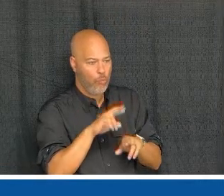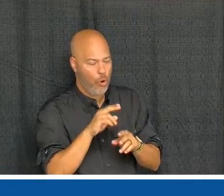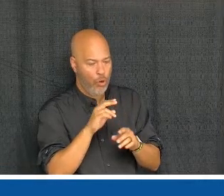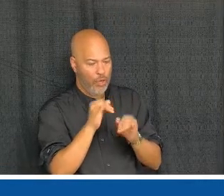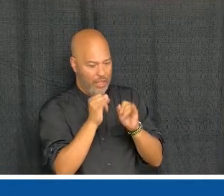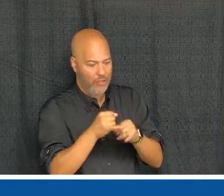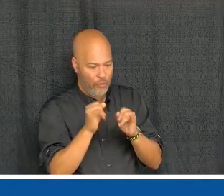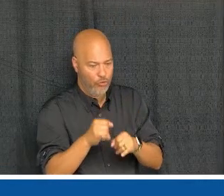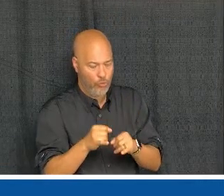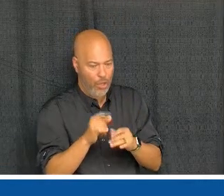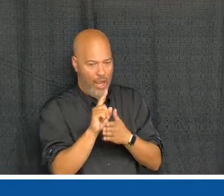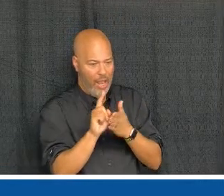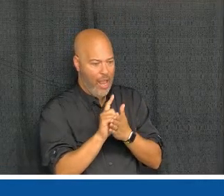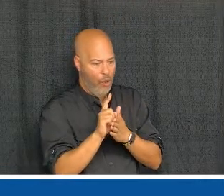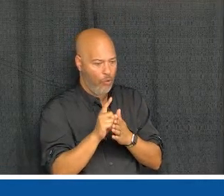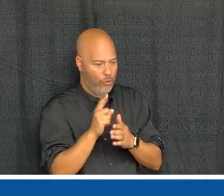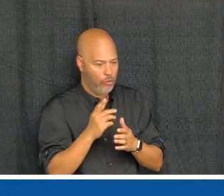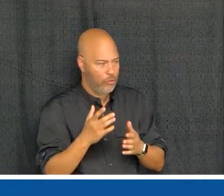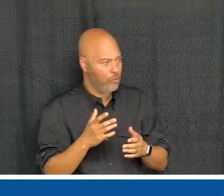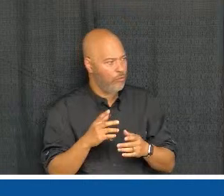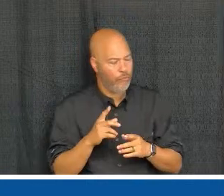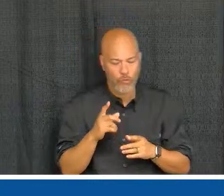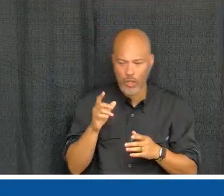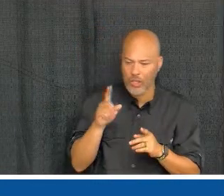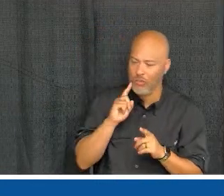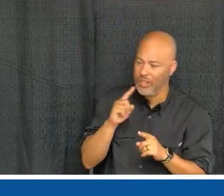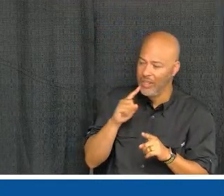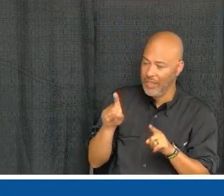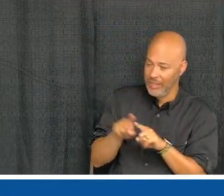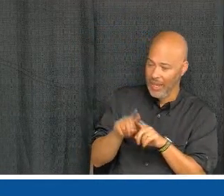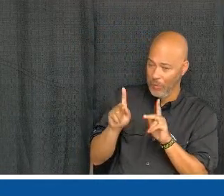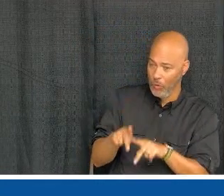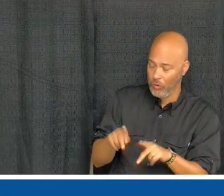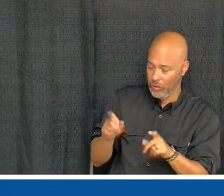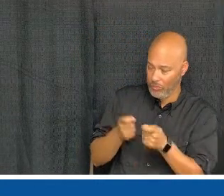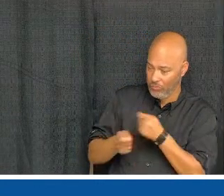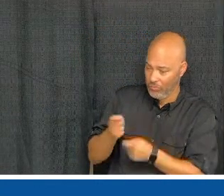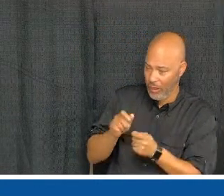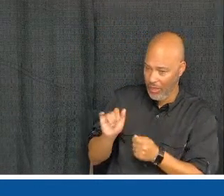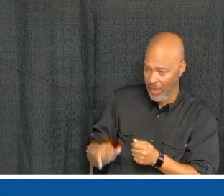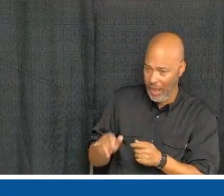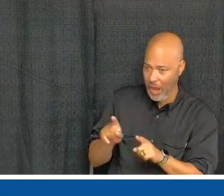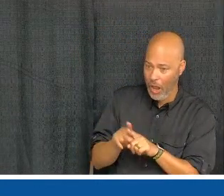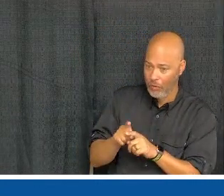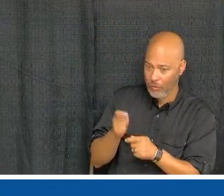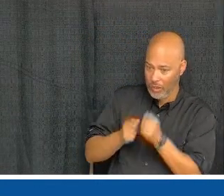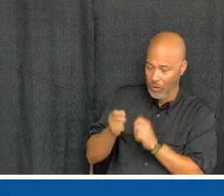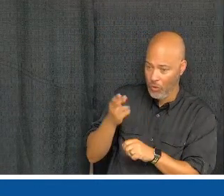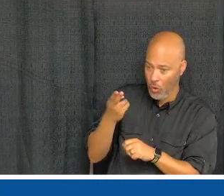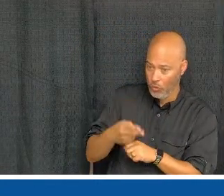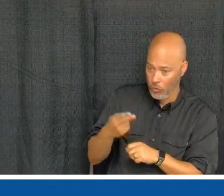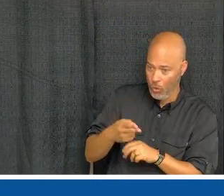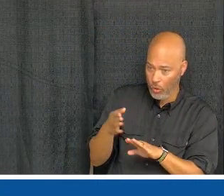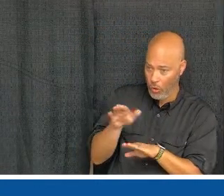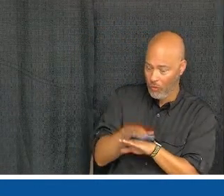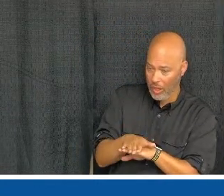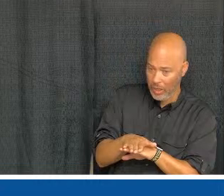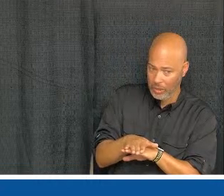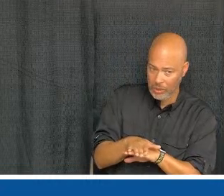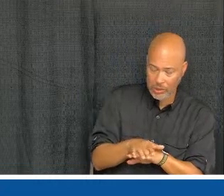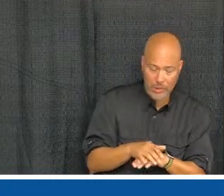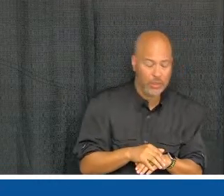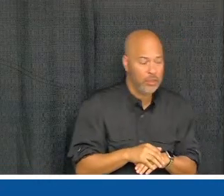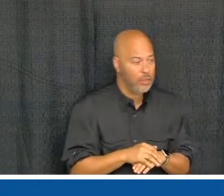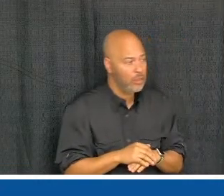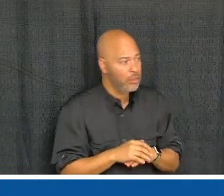per application that comes in. You mentioned the same person that handles that also handles the historic overlay? That's correct.